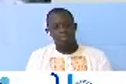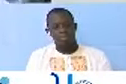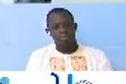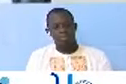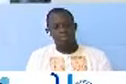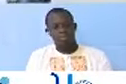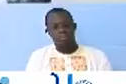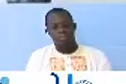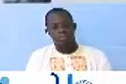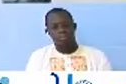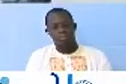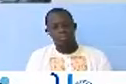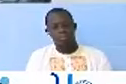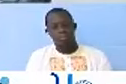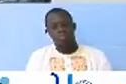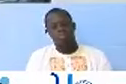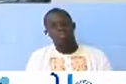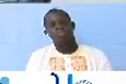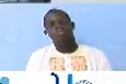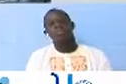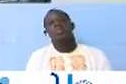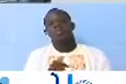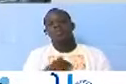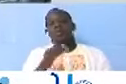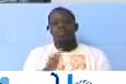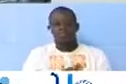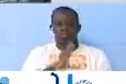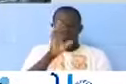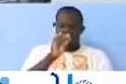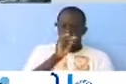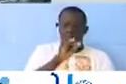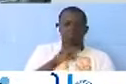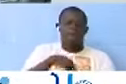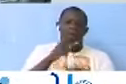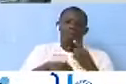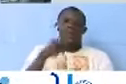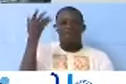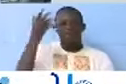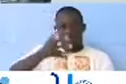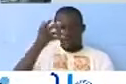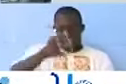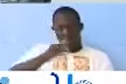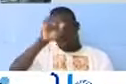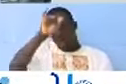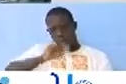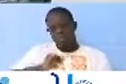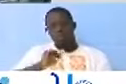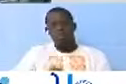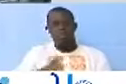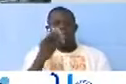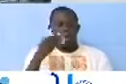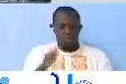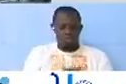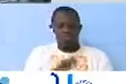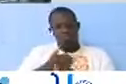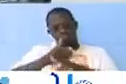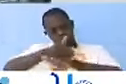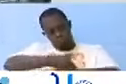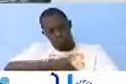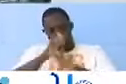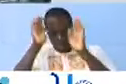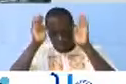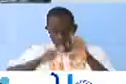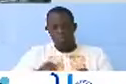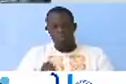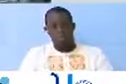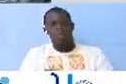kumulun dala 6 months. And I've been doing that for almost 15 years. When the Brett Tobaski is approaching, I used to loan